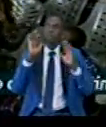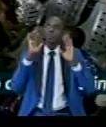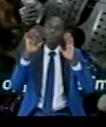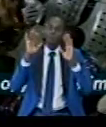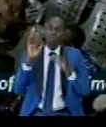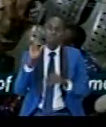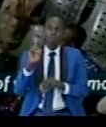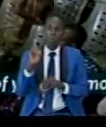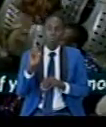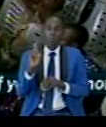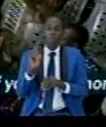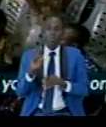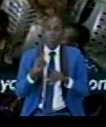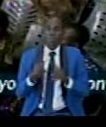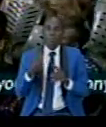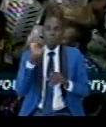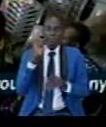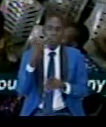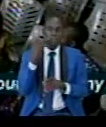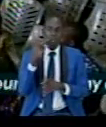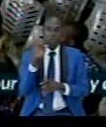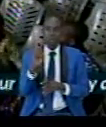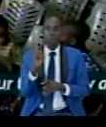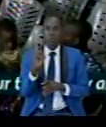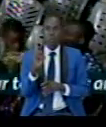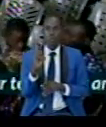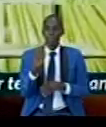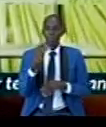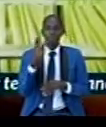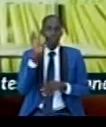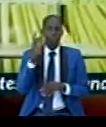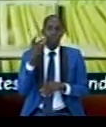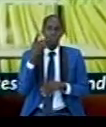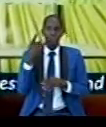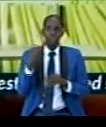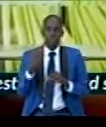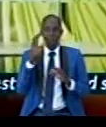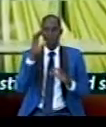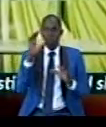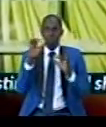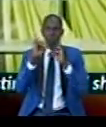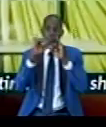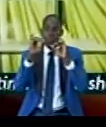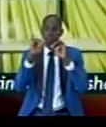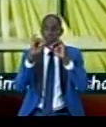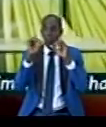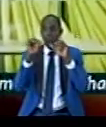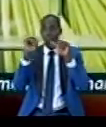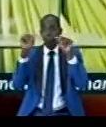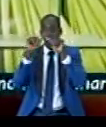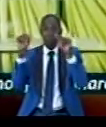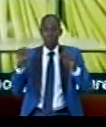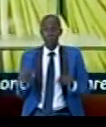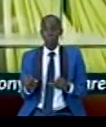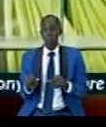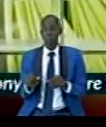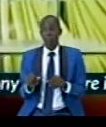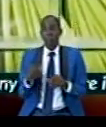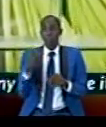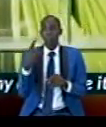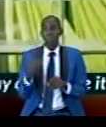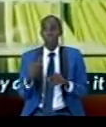this one on your screen. You will see the picture of that lady, Pst Ali Victor,